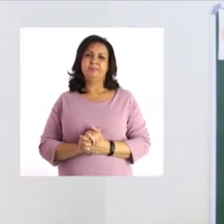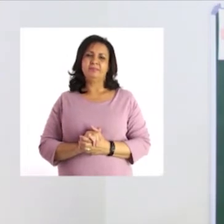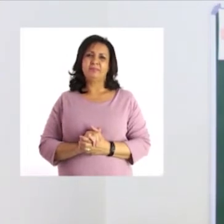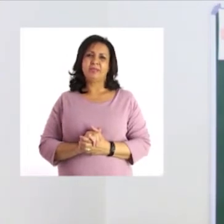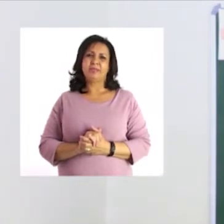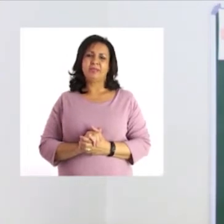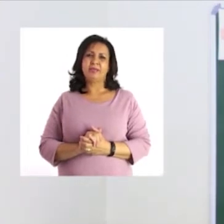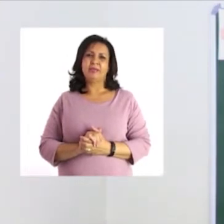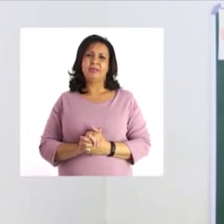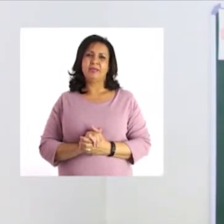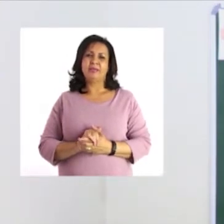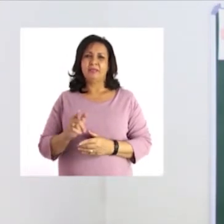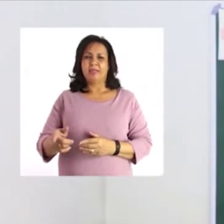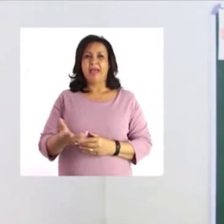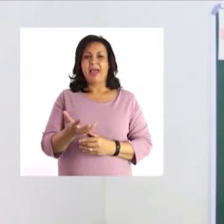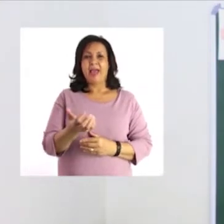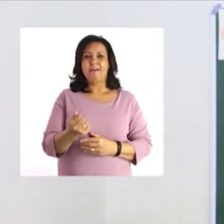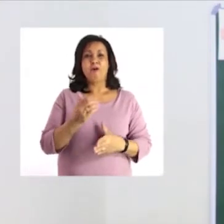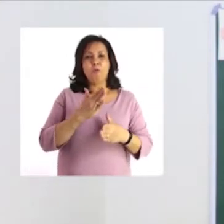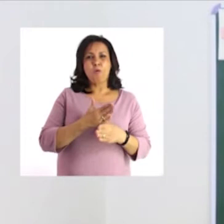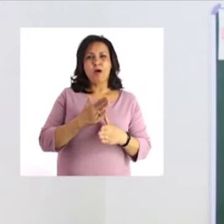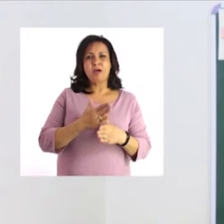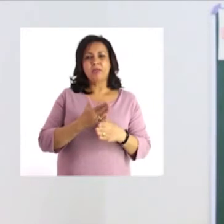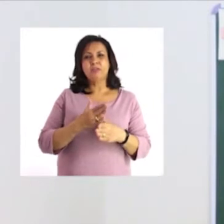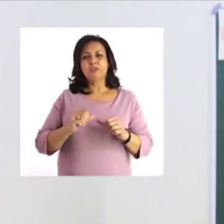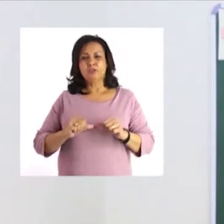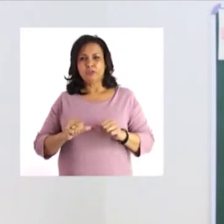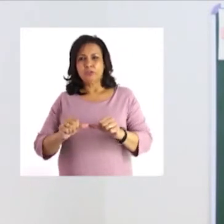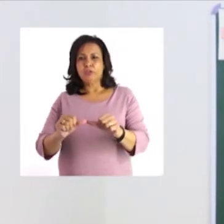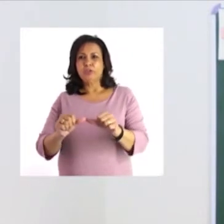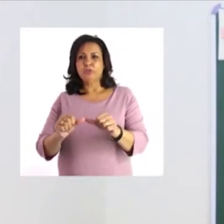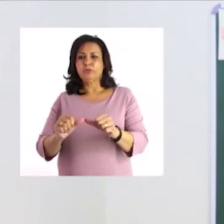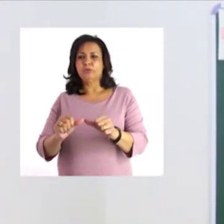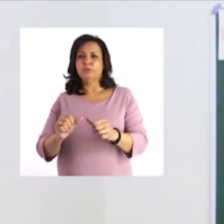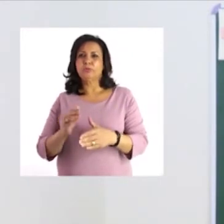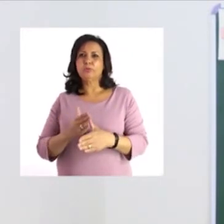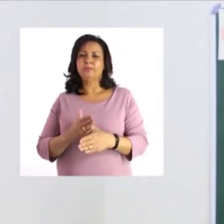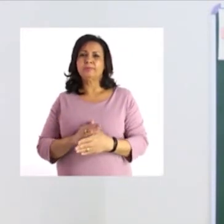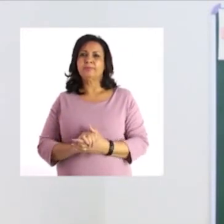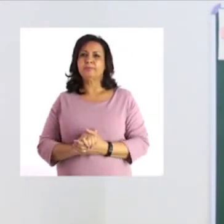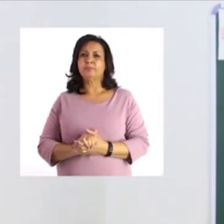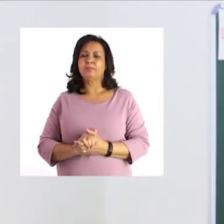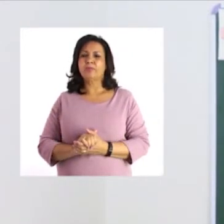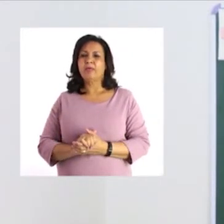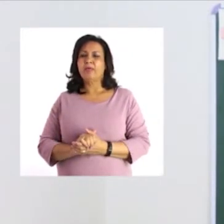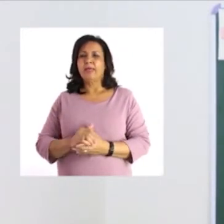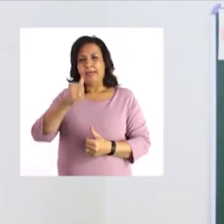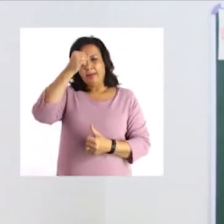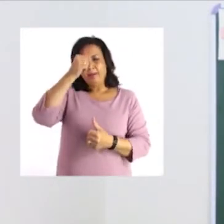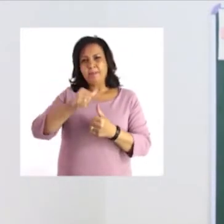friends, I have an exercise that I would like to do with my friend. You remember that I said bananas are yellow